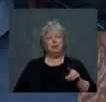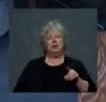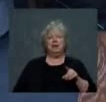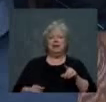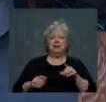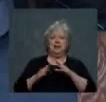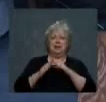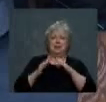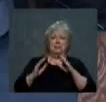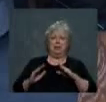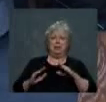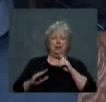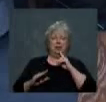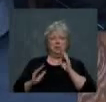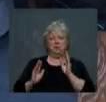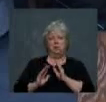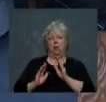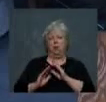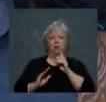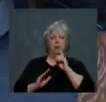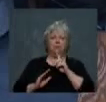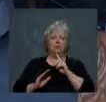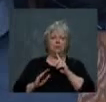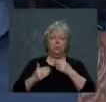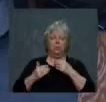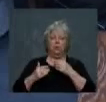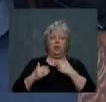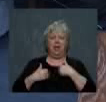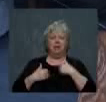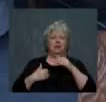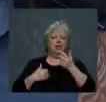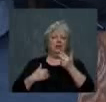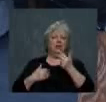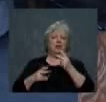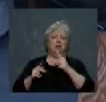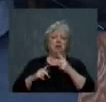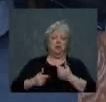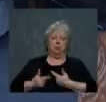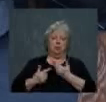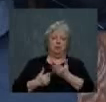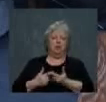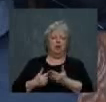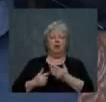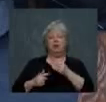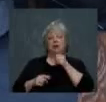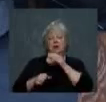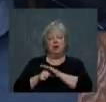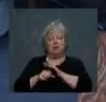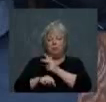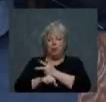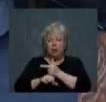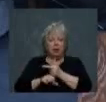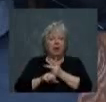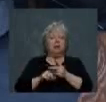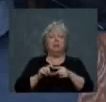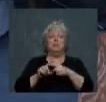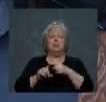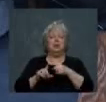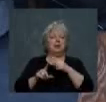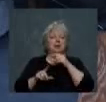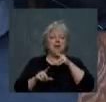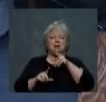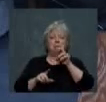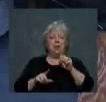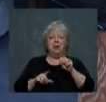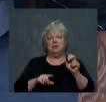people, does not have adequate parking or bus access. The building is too small for an additional live-in leader, any